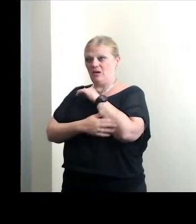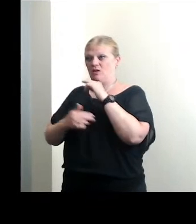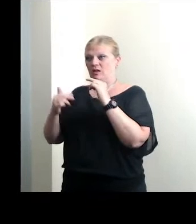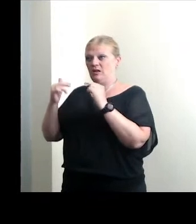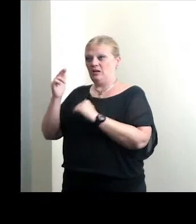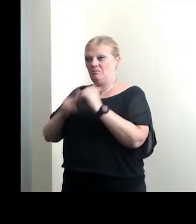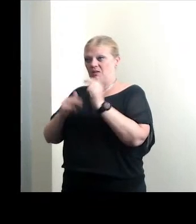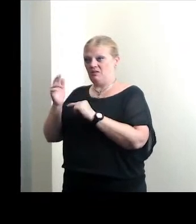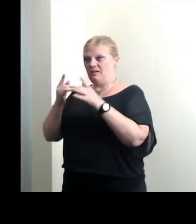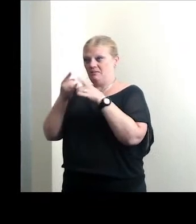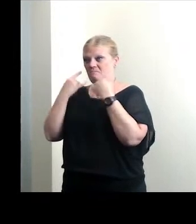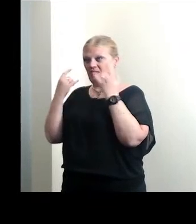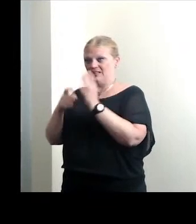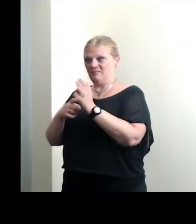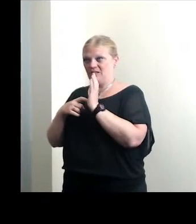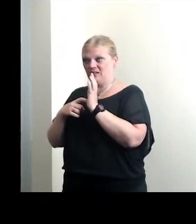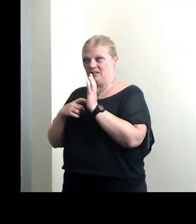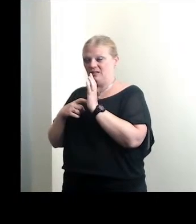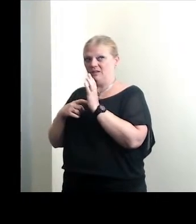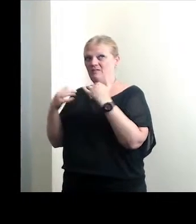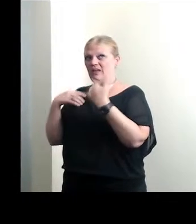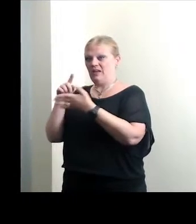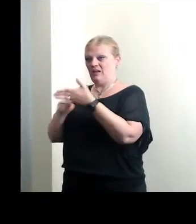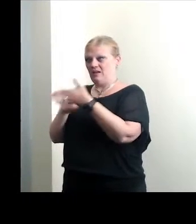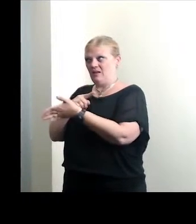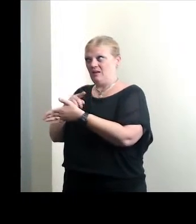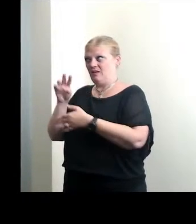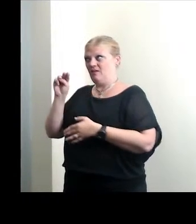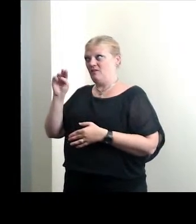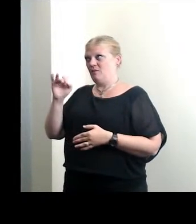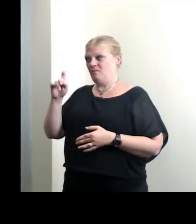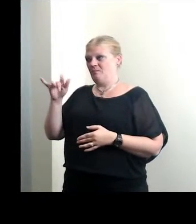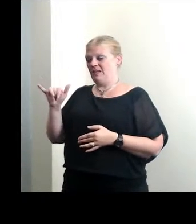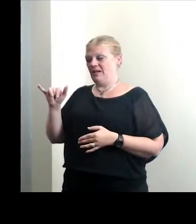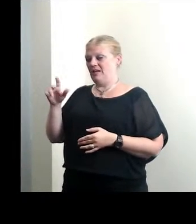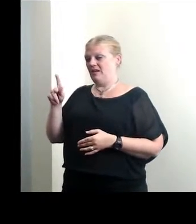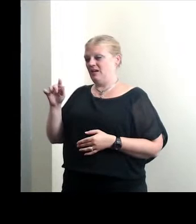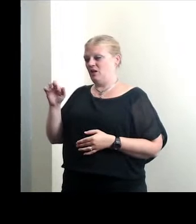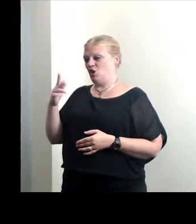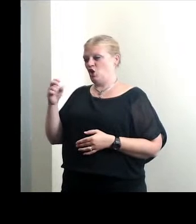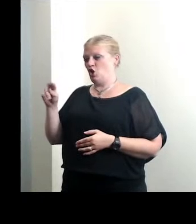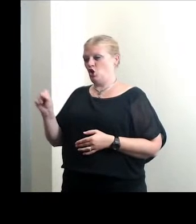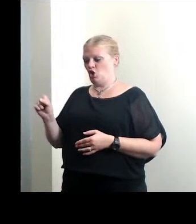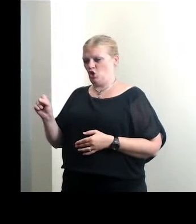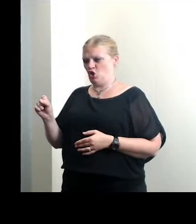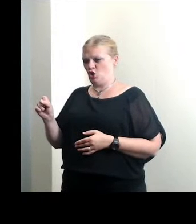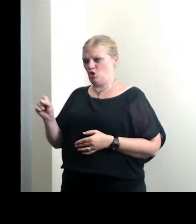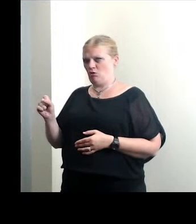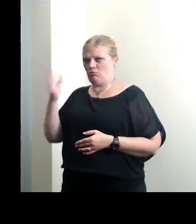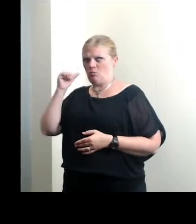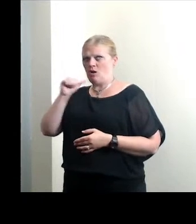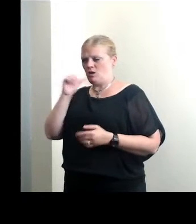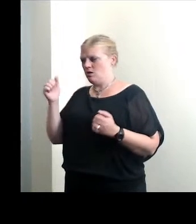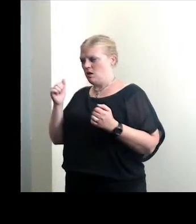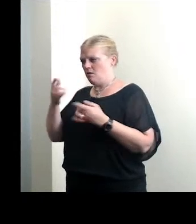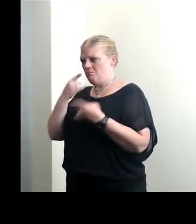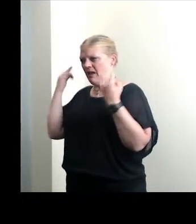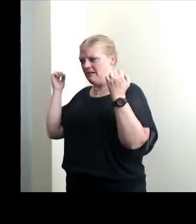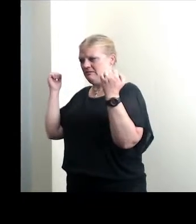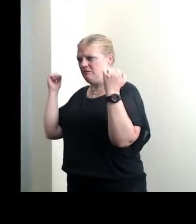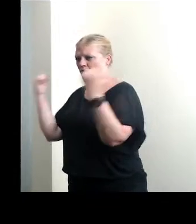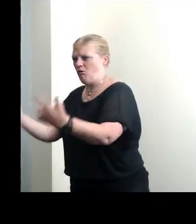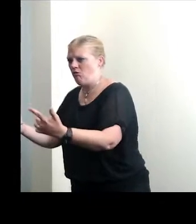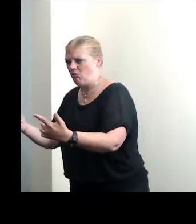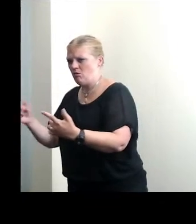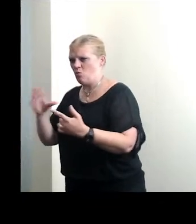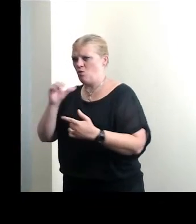building mask mandates? There's criticism from Mickey Kearns the other day saying, why make it all mask everywhere? or no